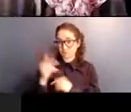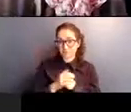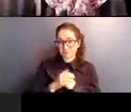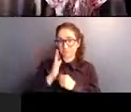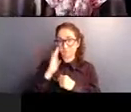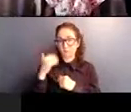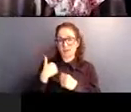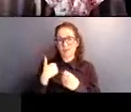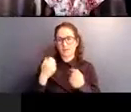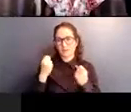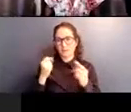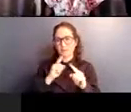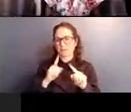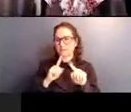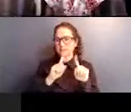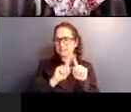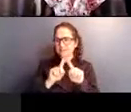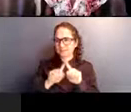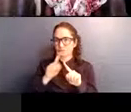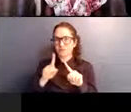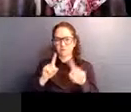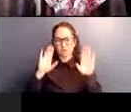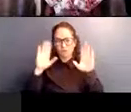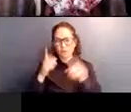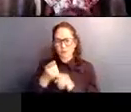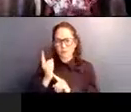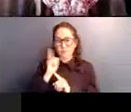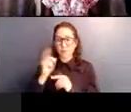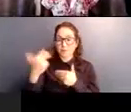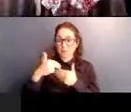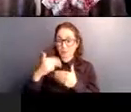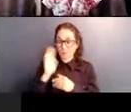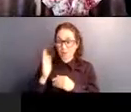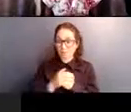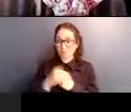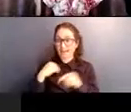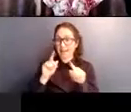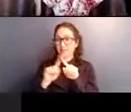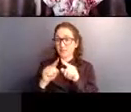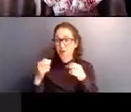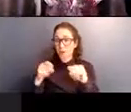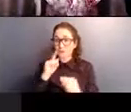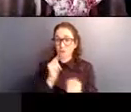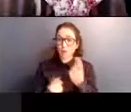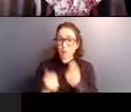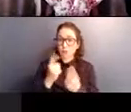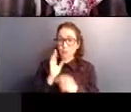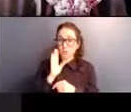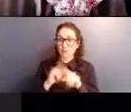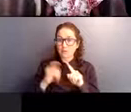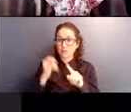so many amazing moments for participations and opportunities to ask questions, but if